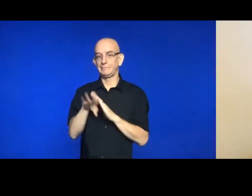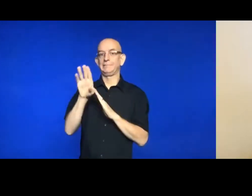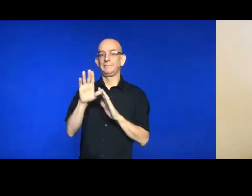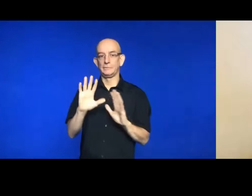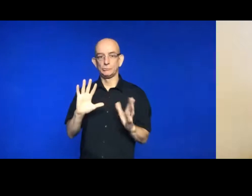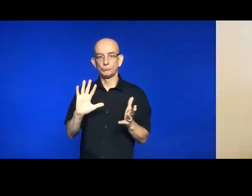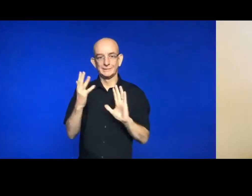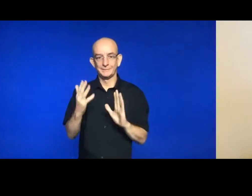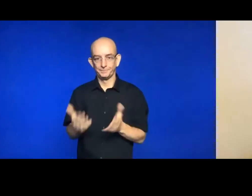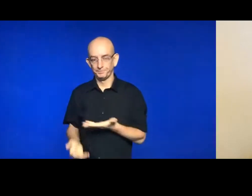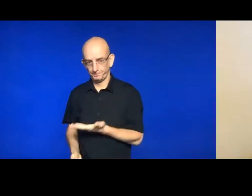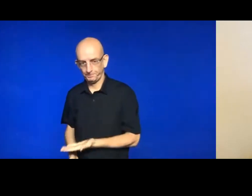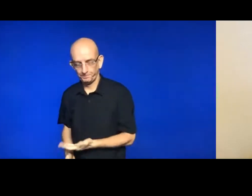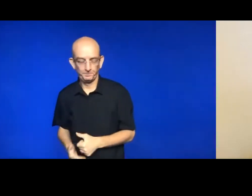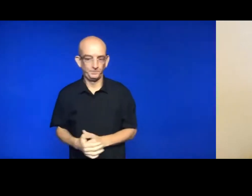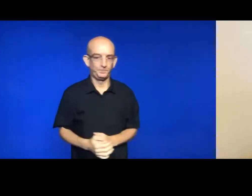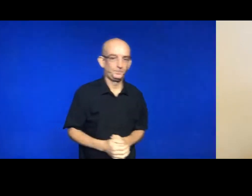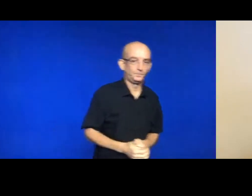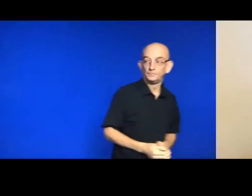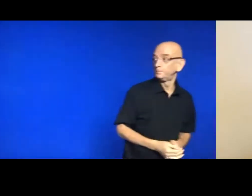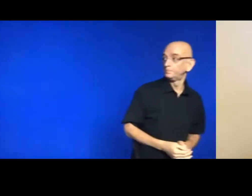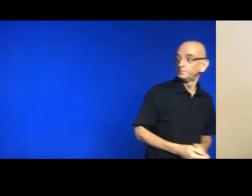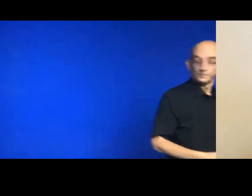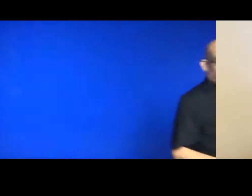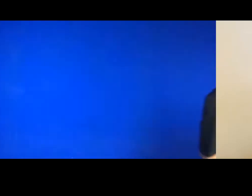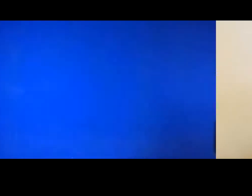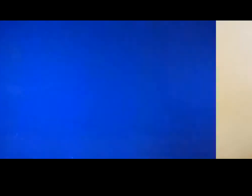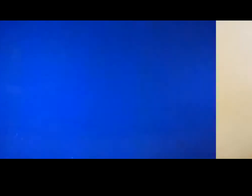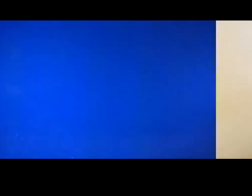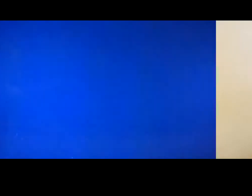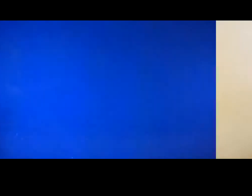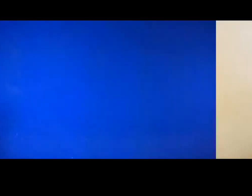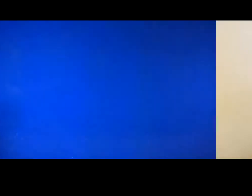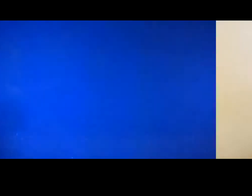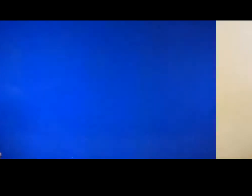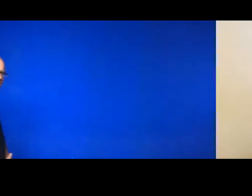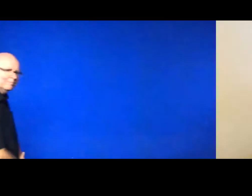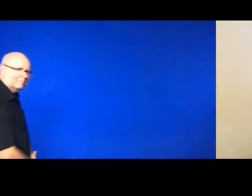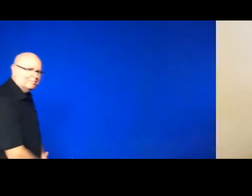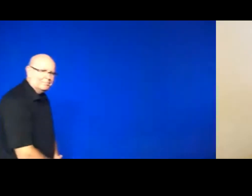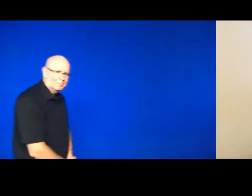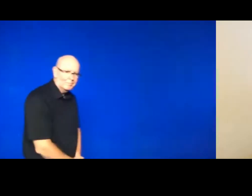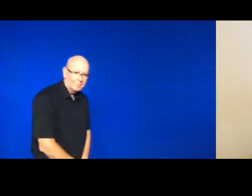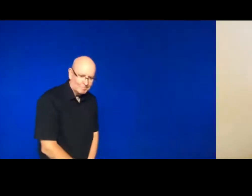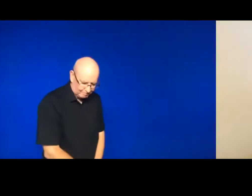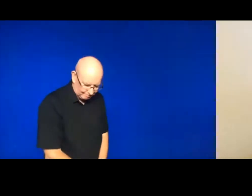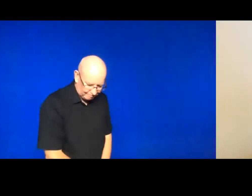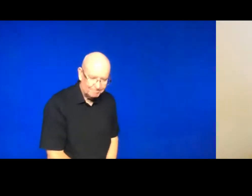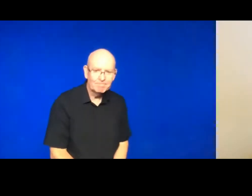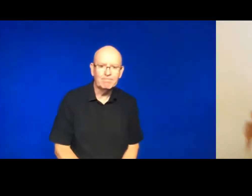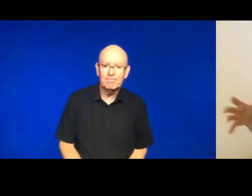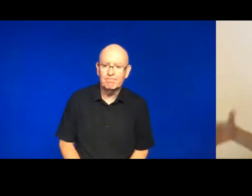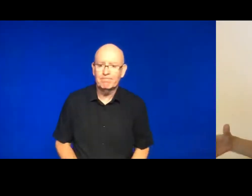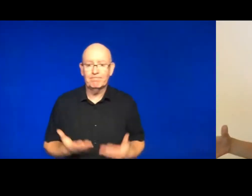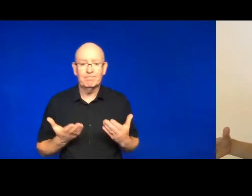getting the disease, getting COVID-19, an increased risk of developing severe symptoms or even from dying from the